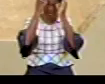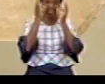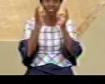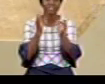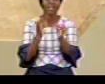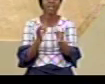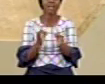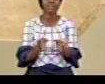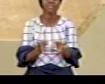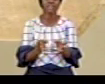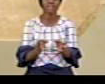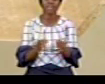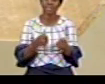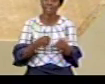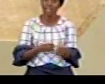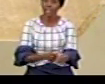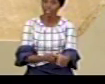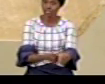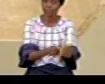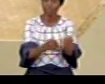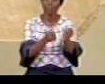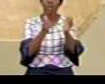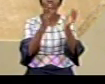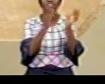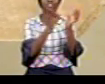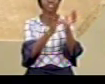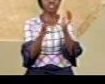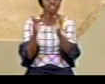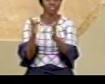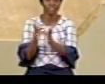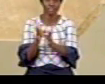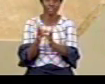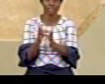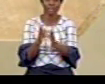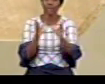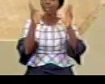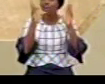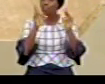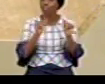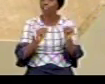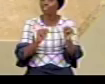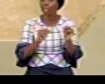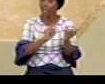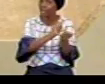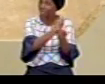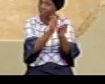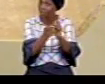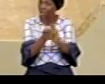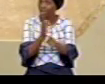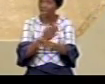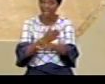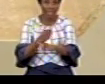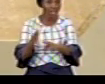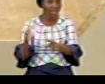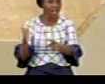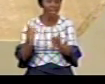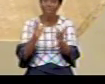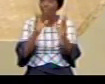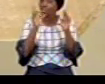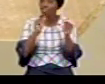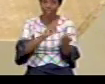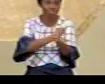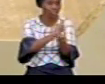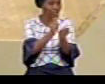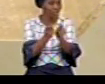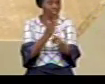have decided to follow Jesus. No turning back,